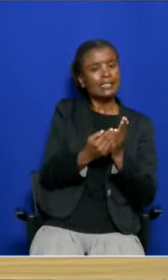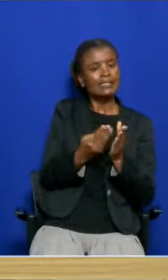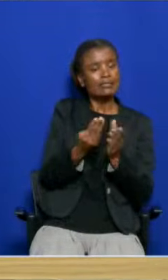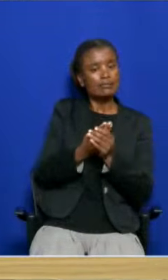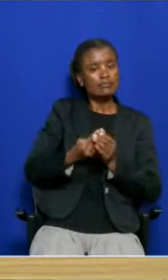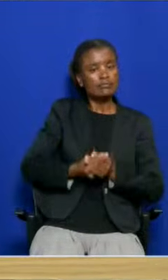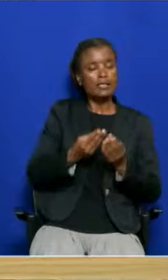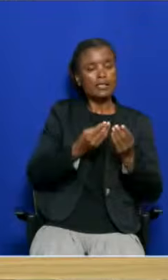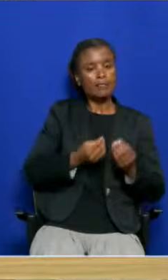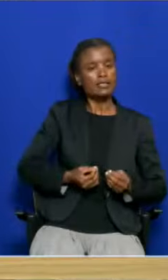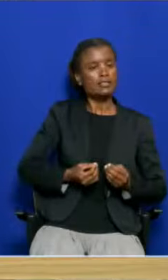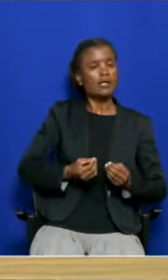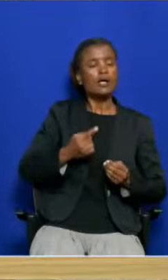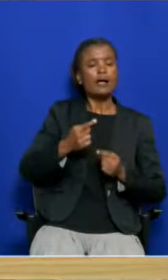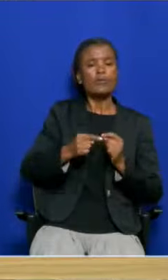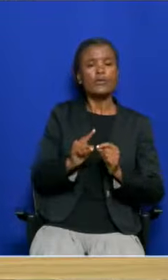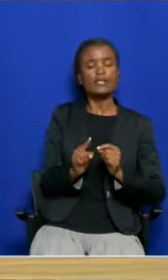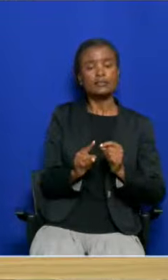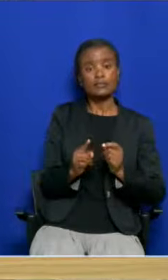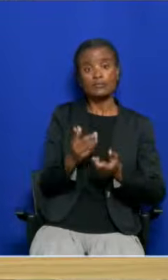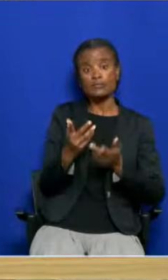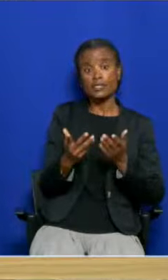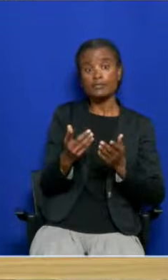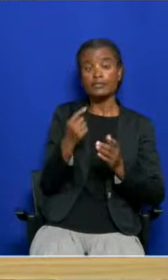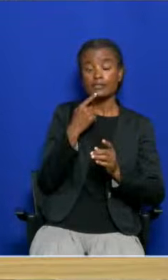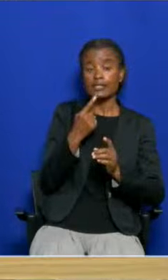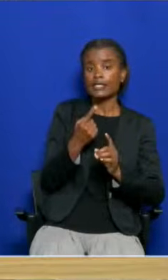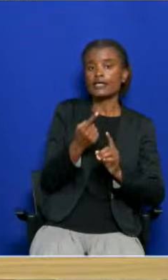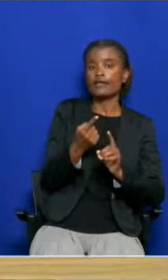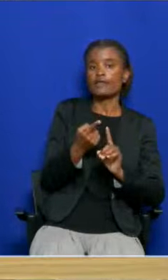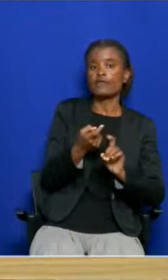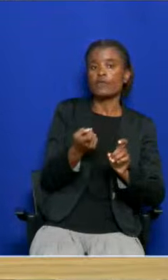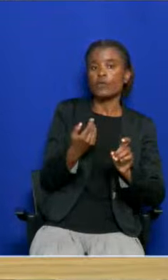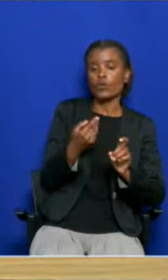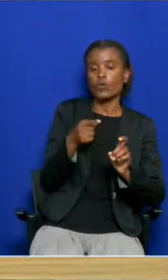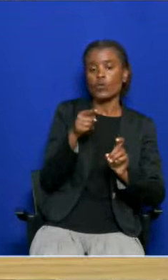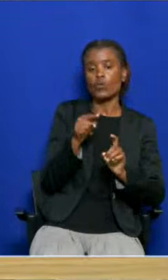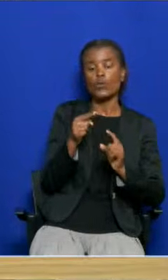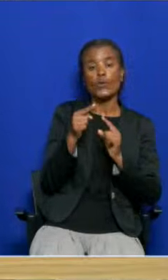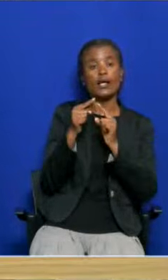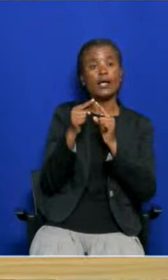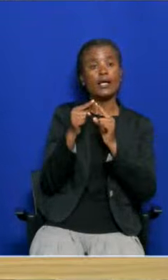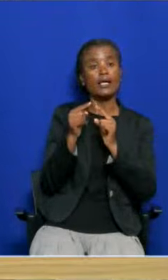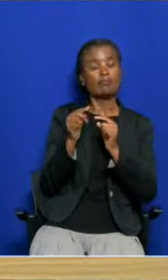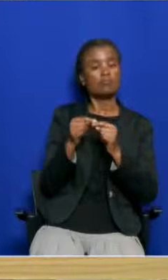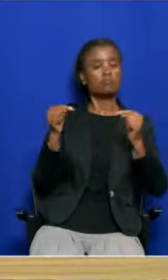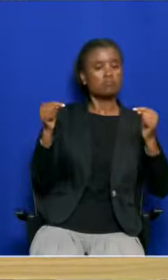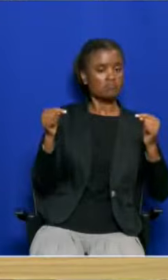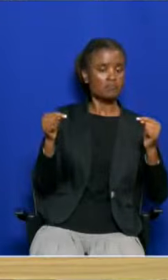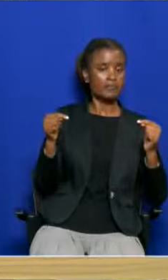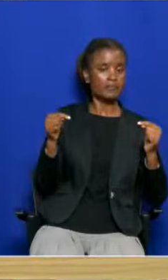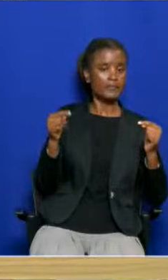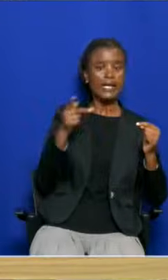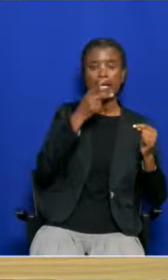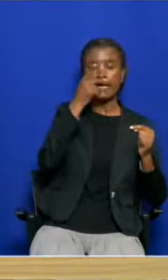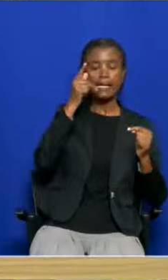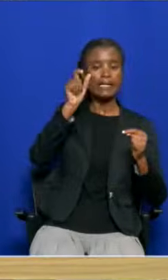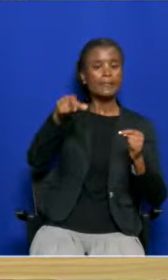can't think of another one. They come from his enemy, in quotes. The list of